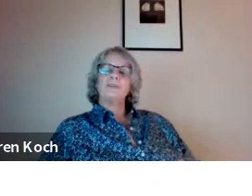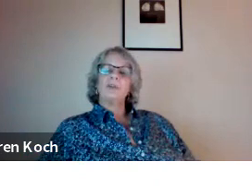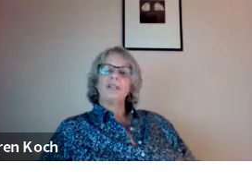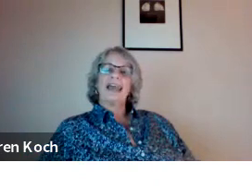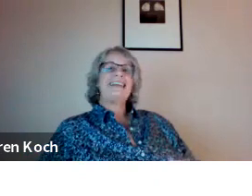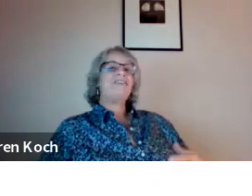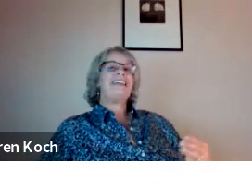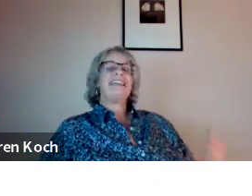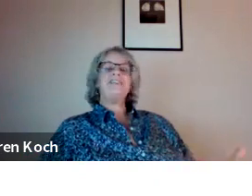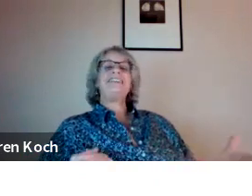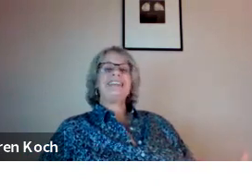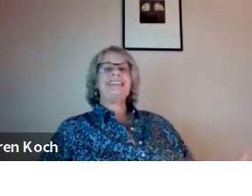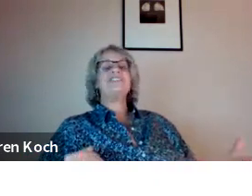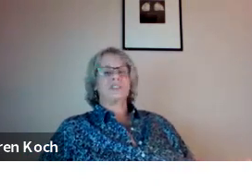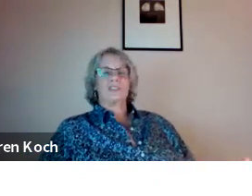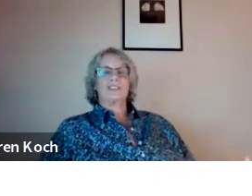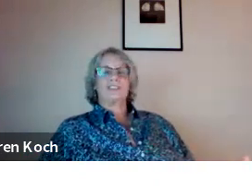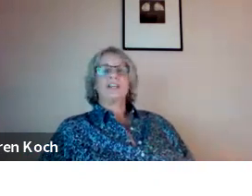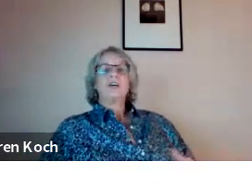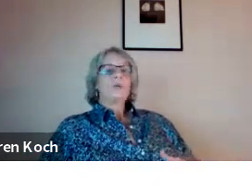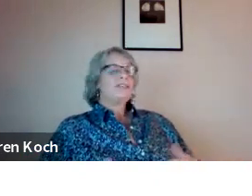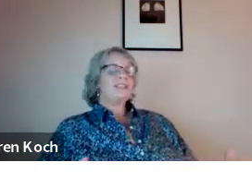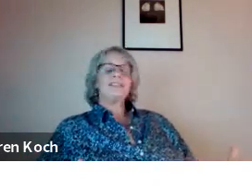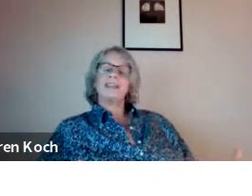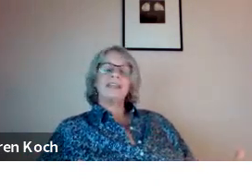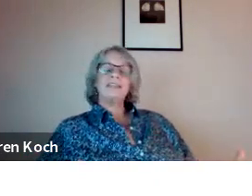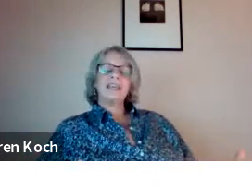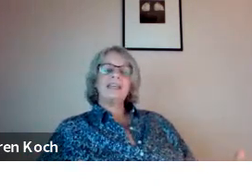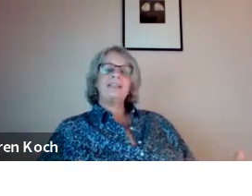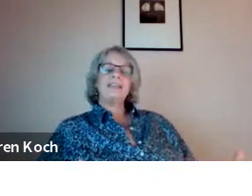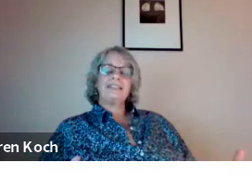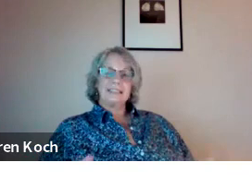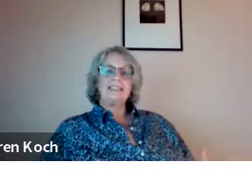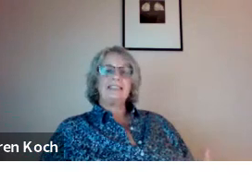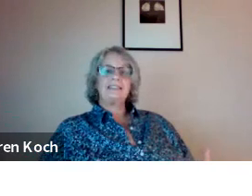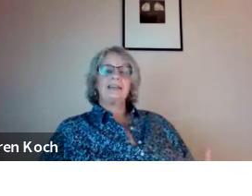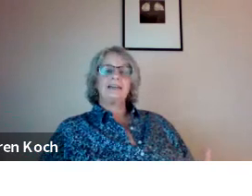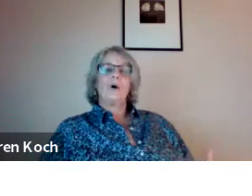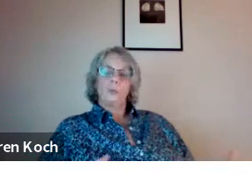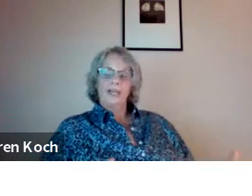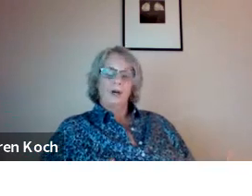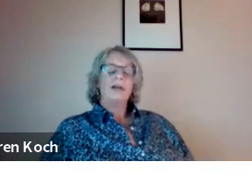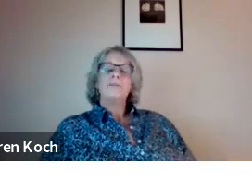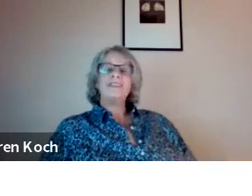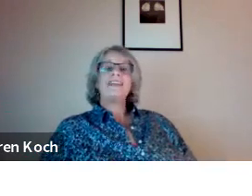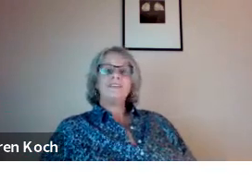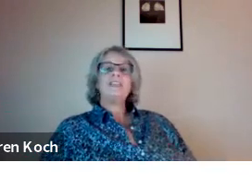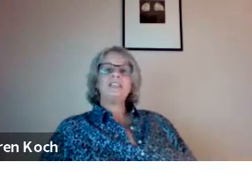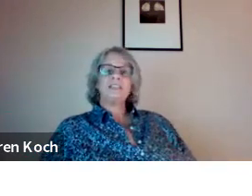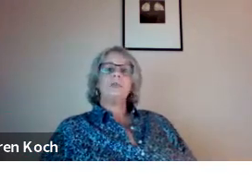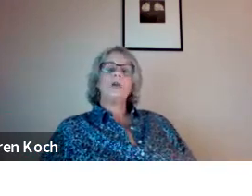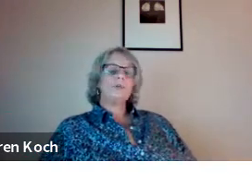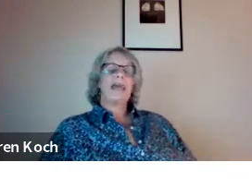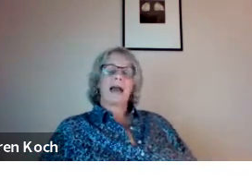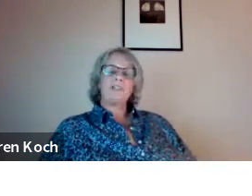live in the community, and if he even needs services. We had seen nothing indicating that he did need home care, but that if